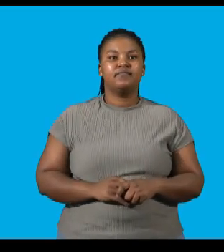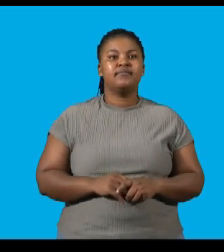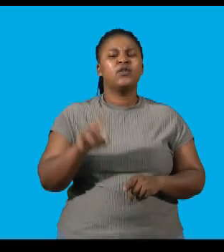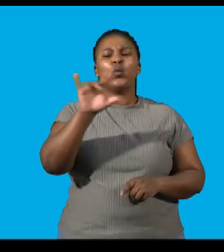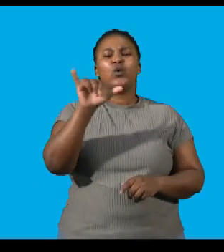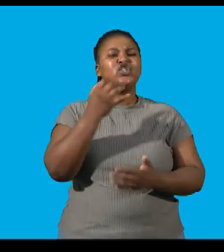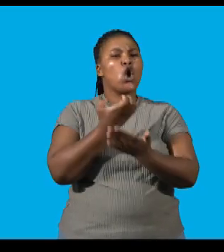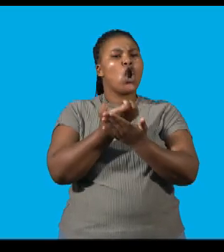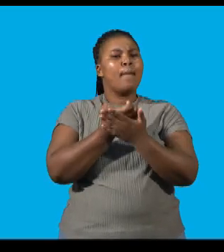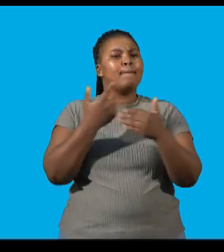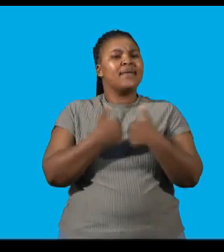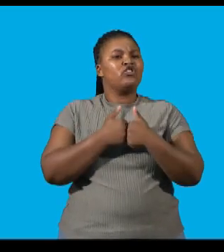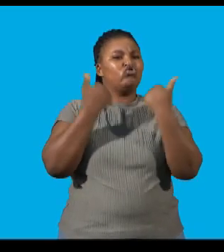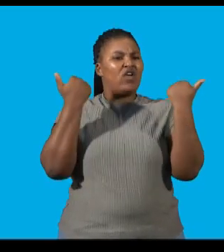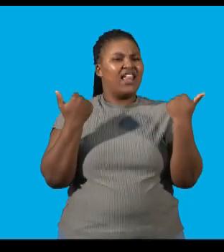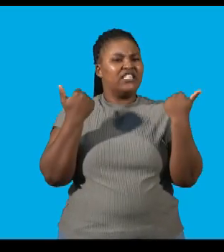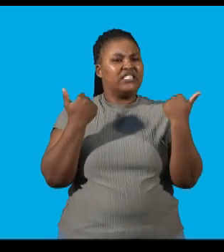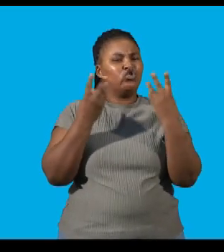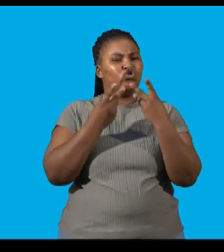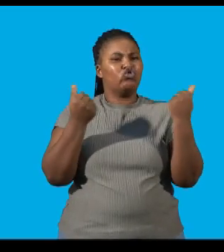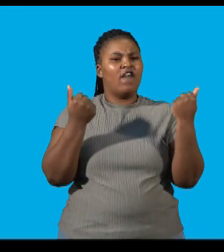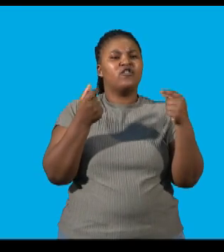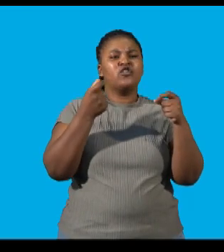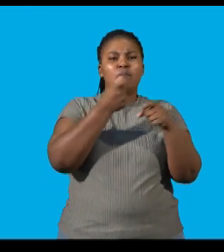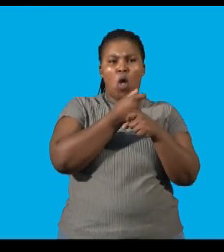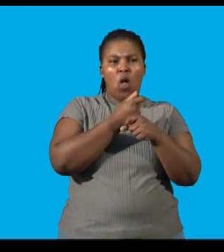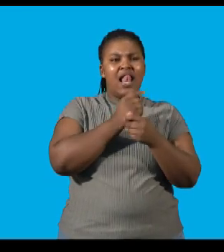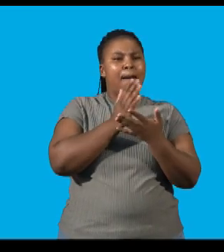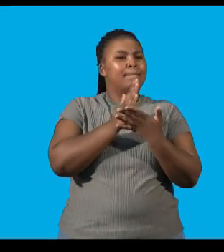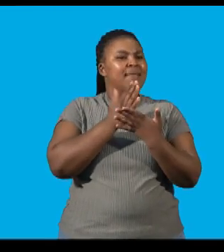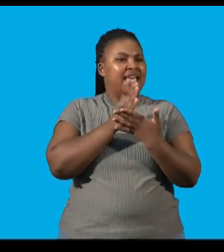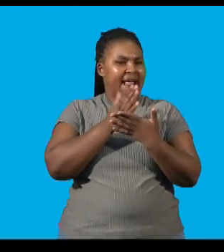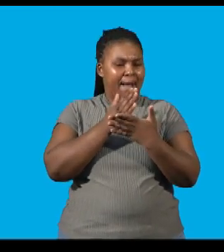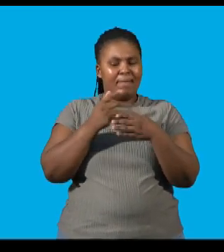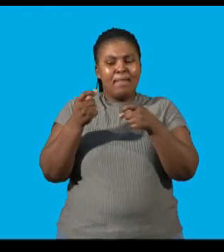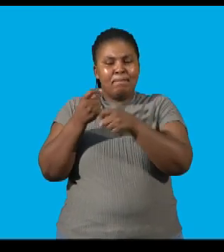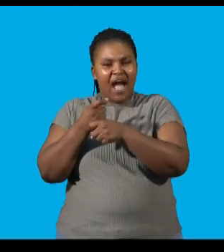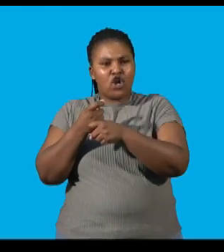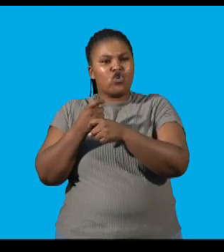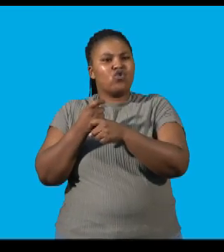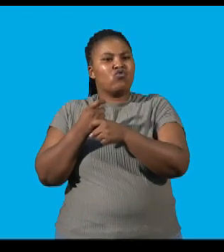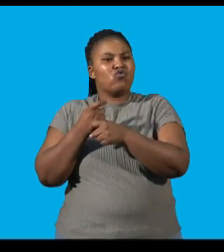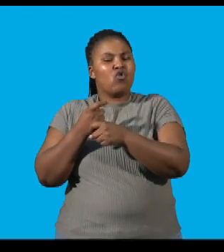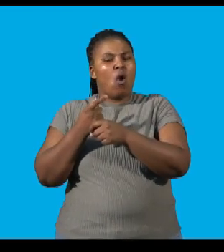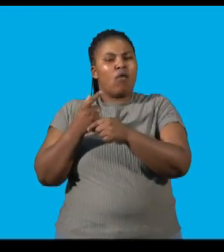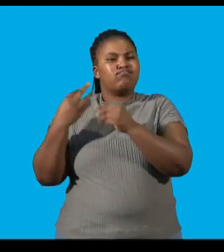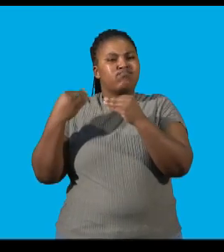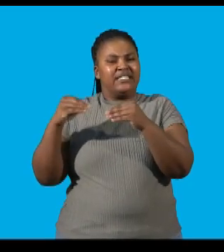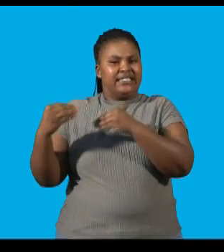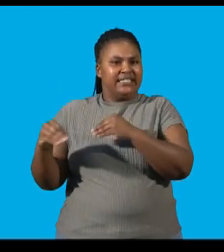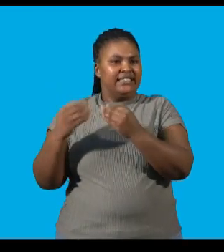Which economic challenge is addressed by small, medium, and micro enterprises in the economy?